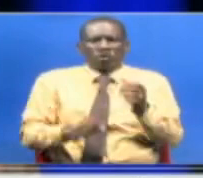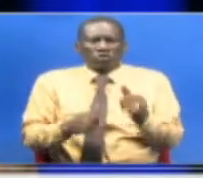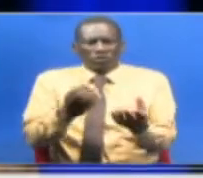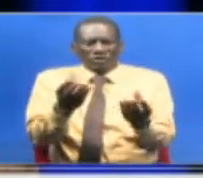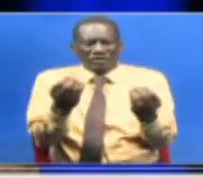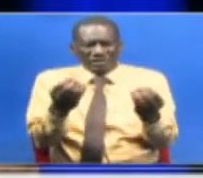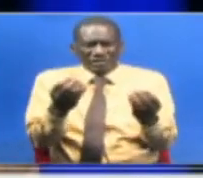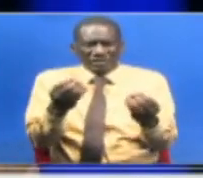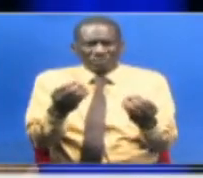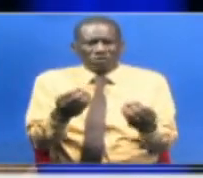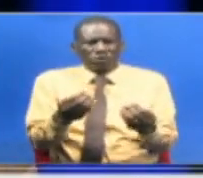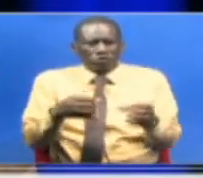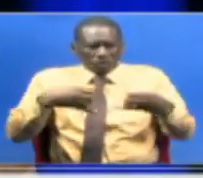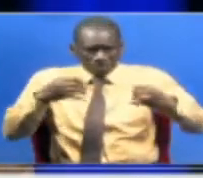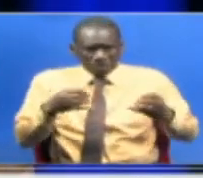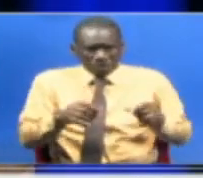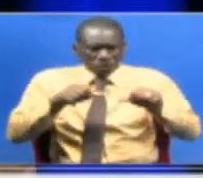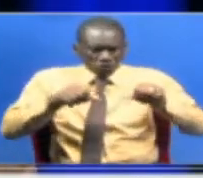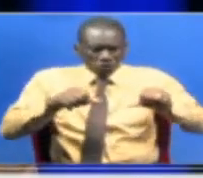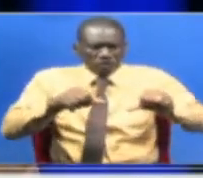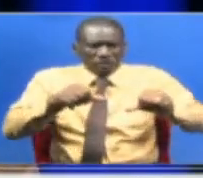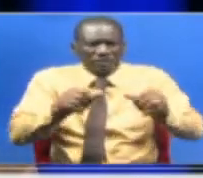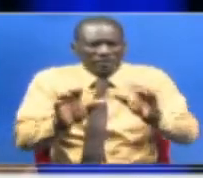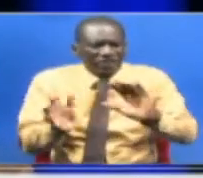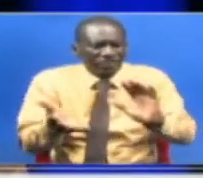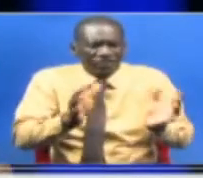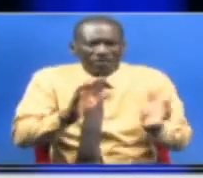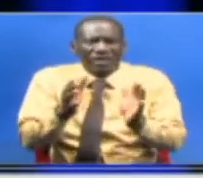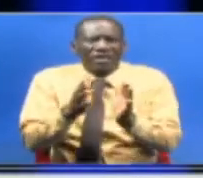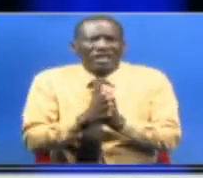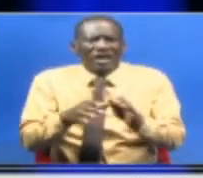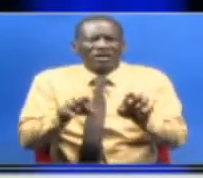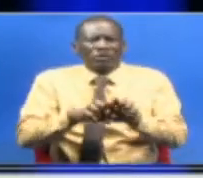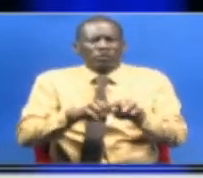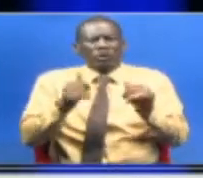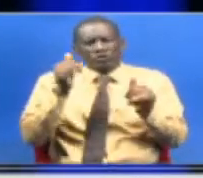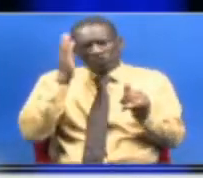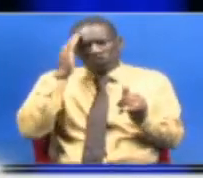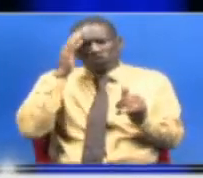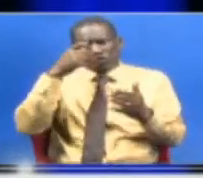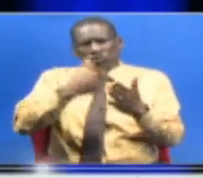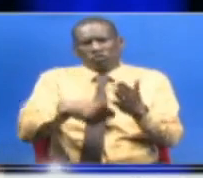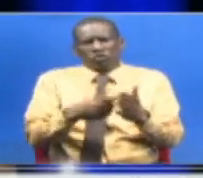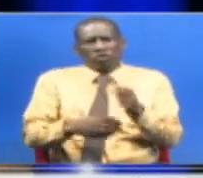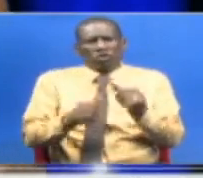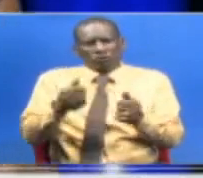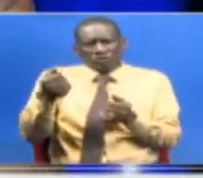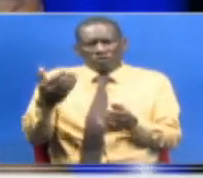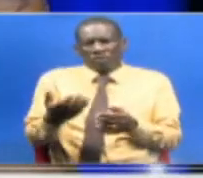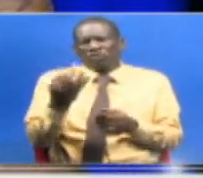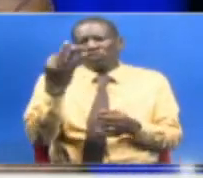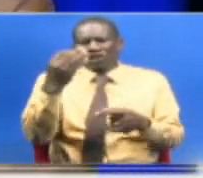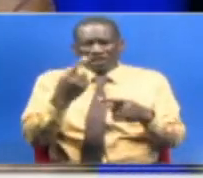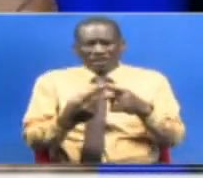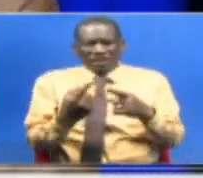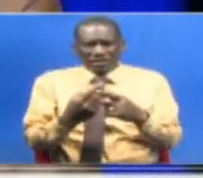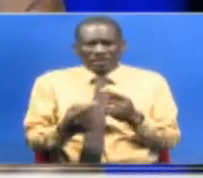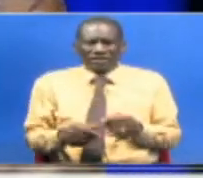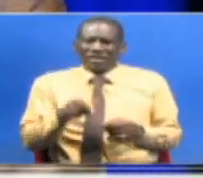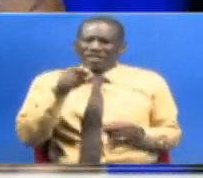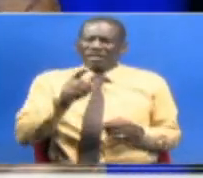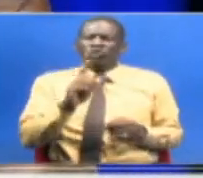to enforce, consistent, fair, and predictable, that lasts at least 3 years. This is